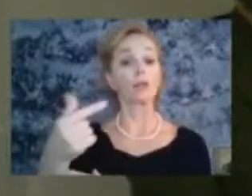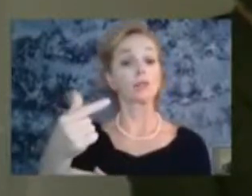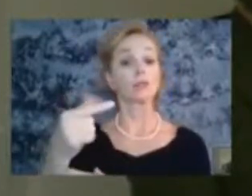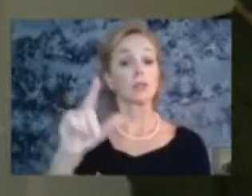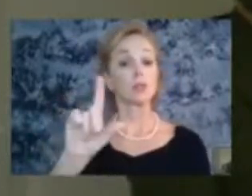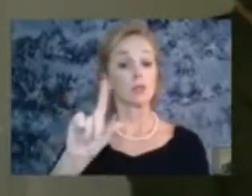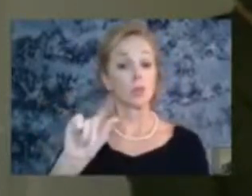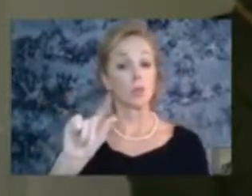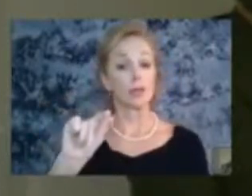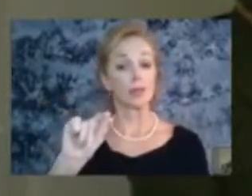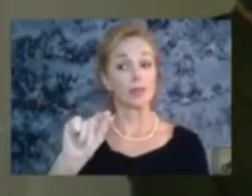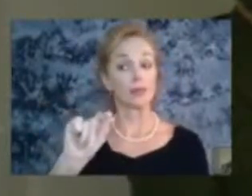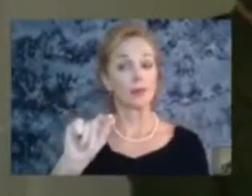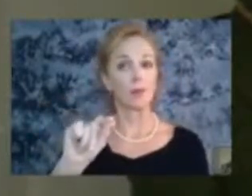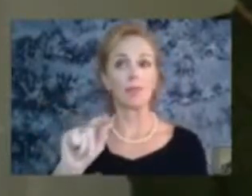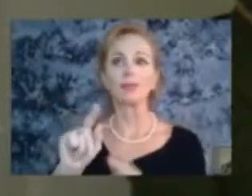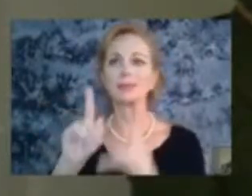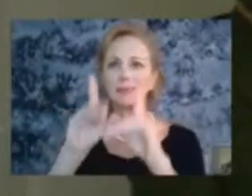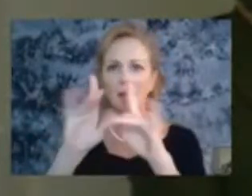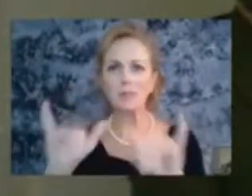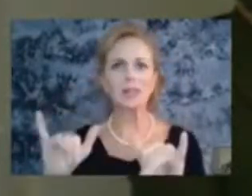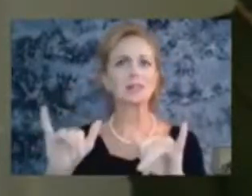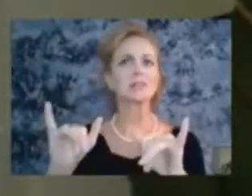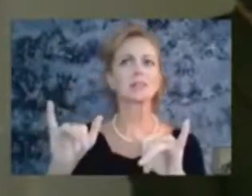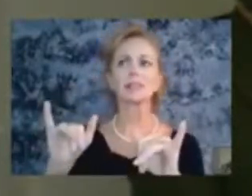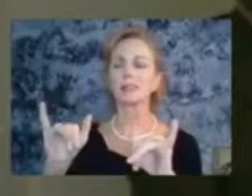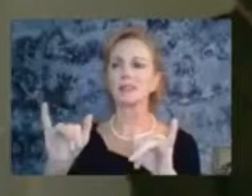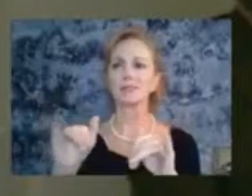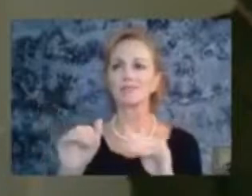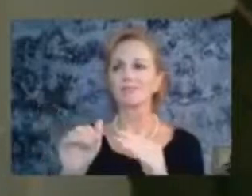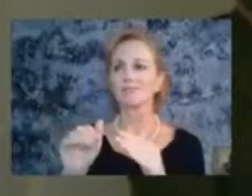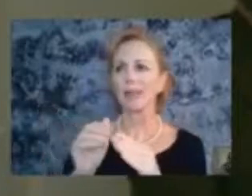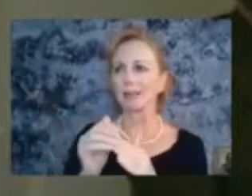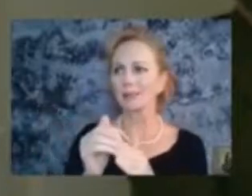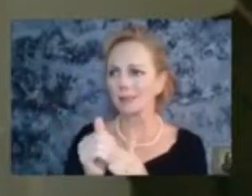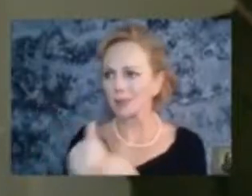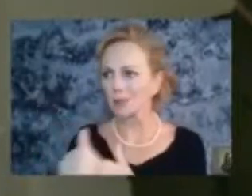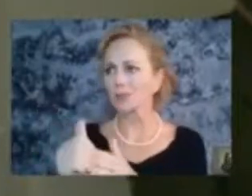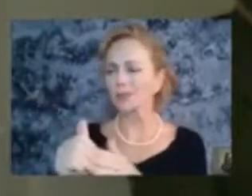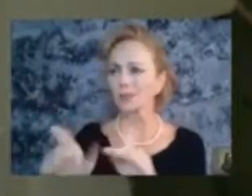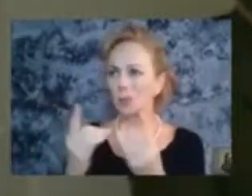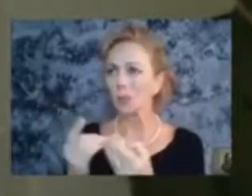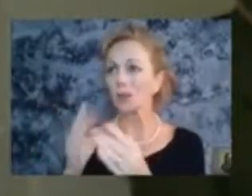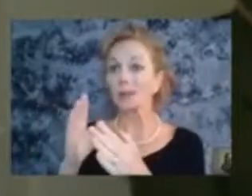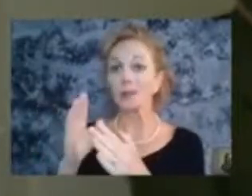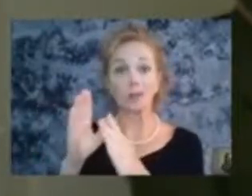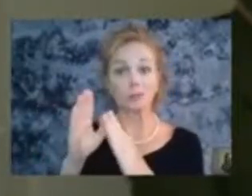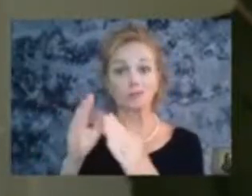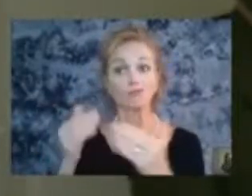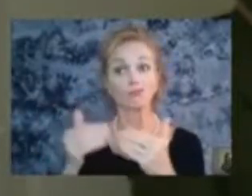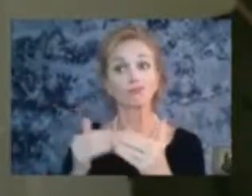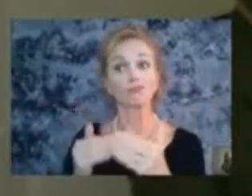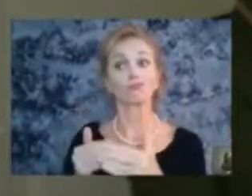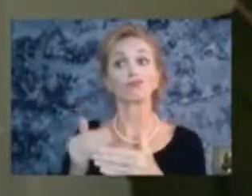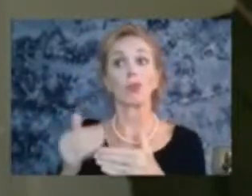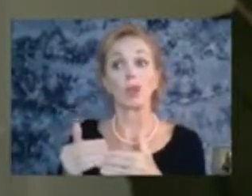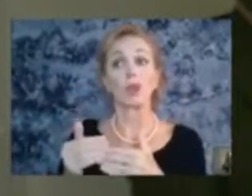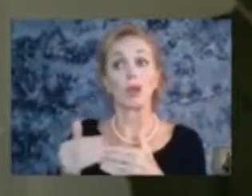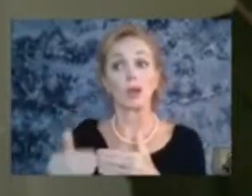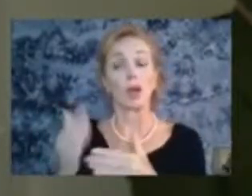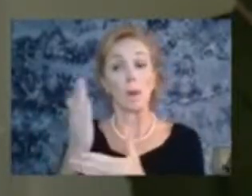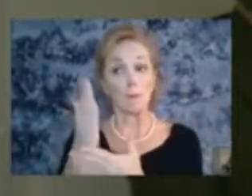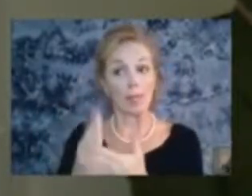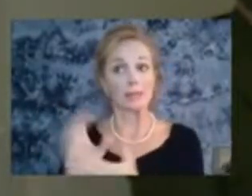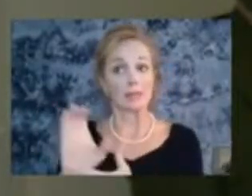we had simultaneously directed the district to both. We were going into our Plan C, but we needed to be working on